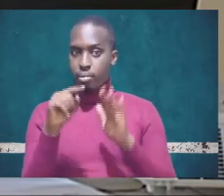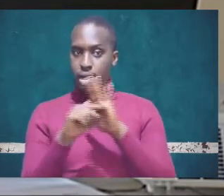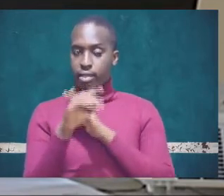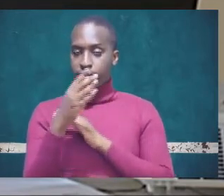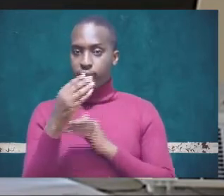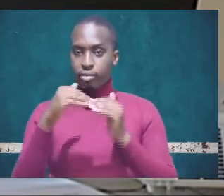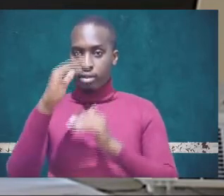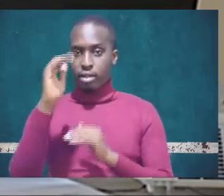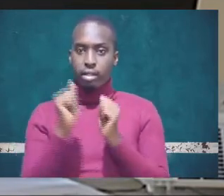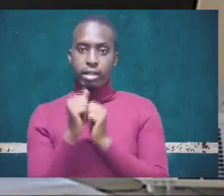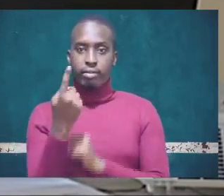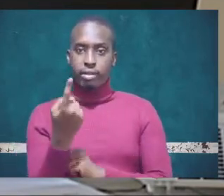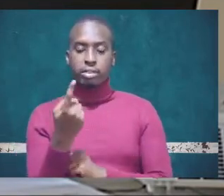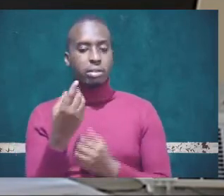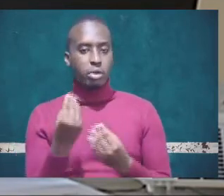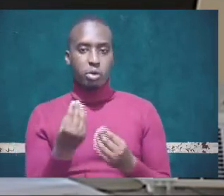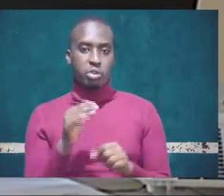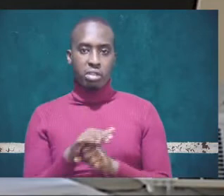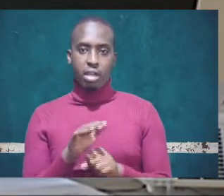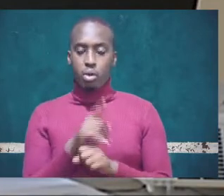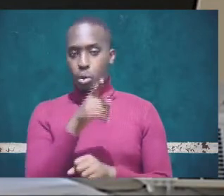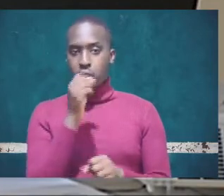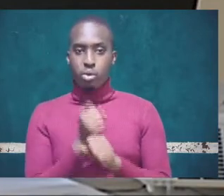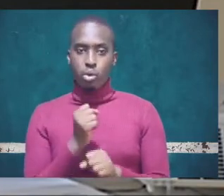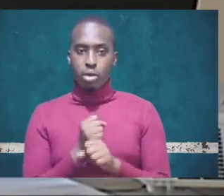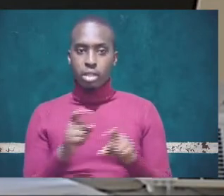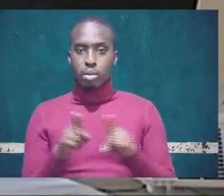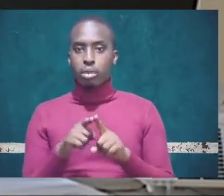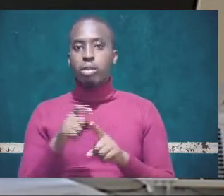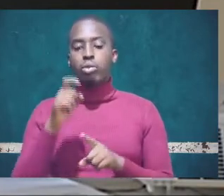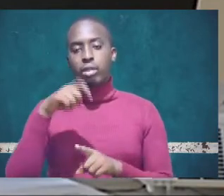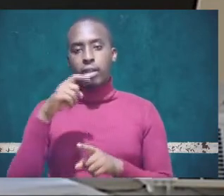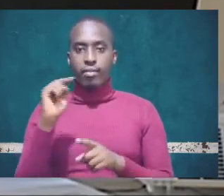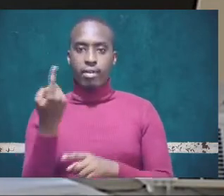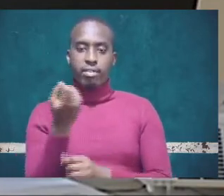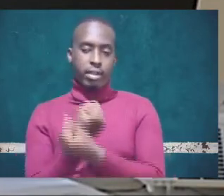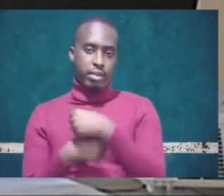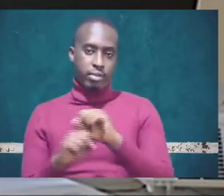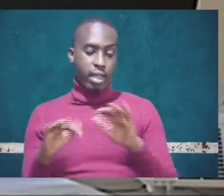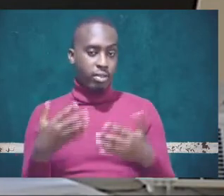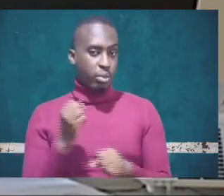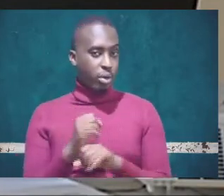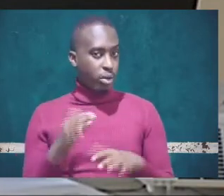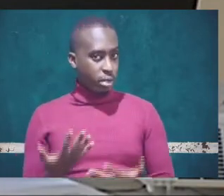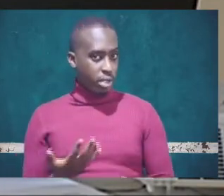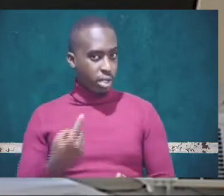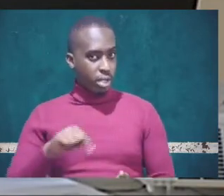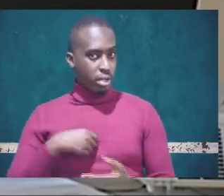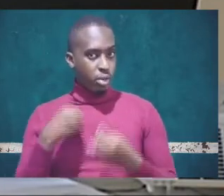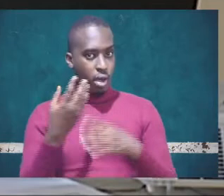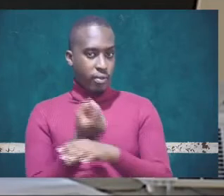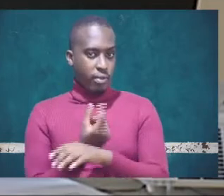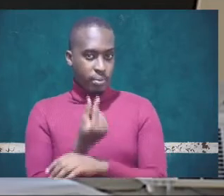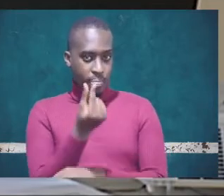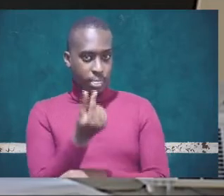11. It is very easy. You just do it as we did the first activity. How would we do this? Can I give you a few seconds